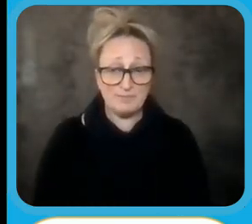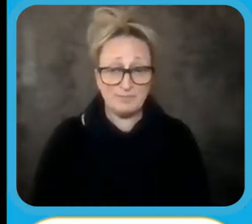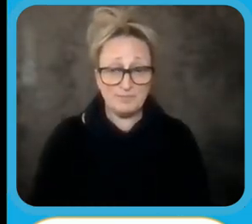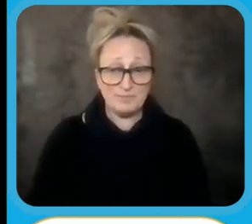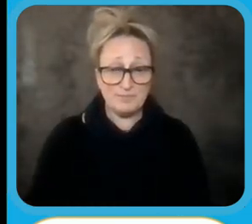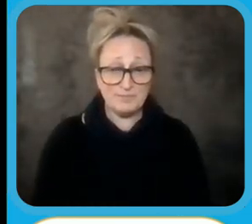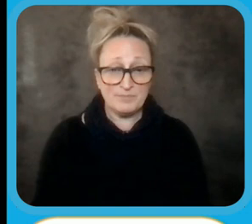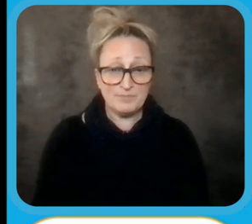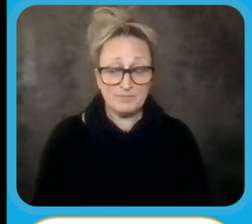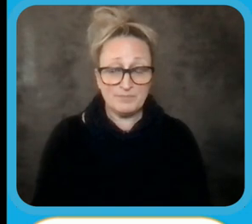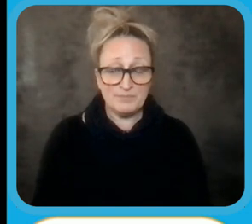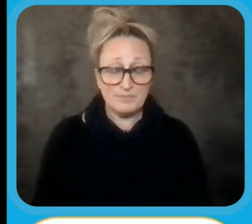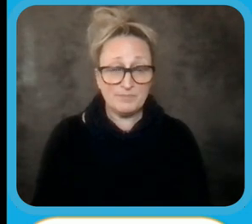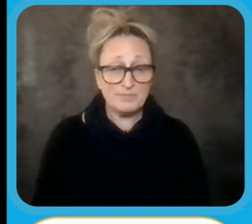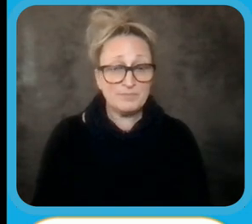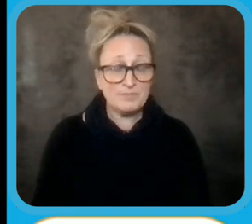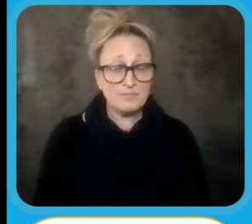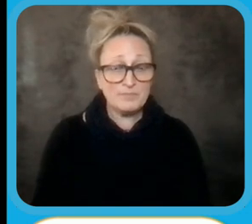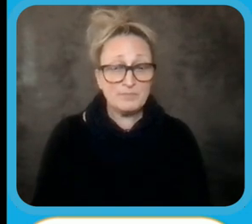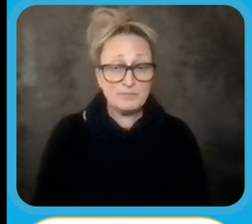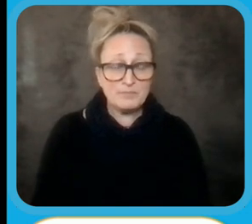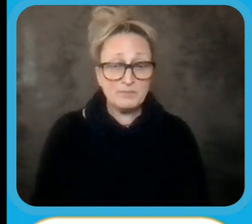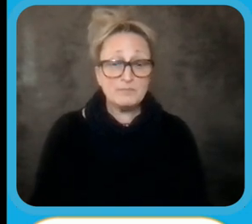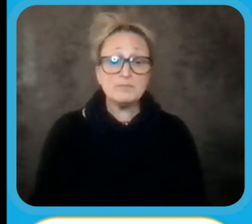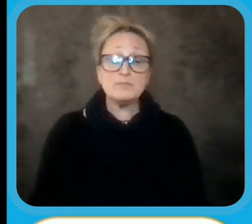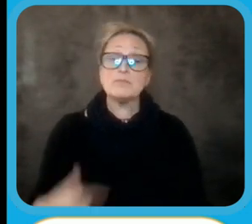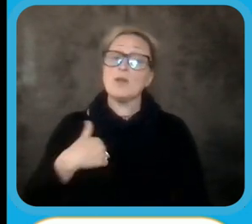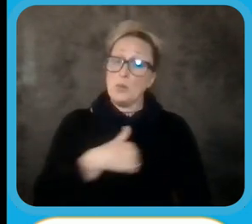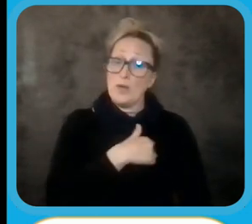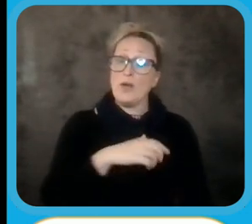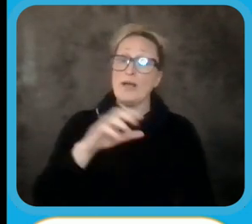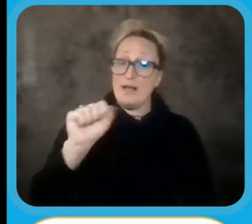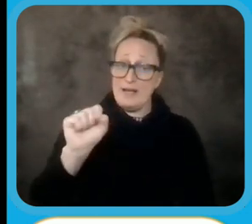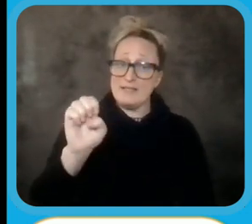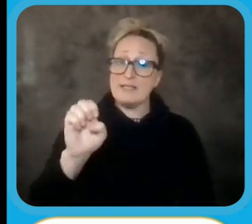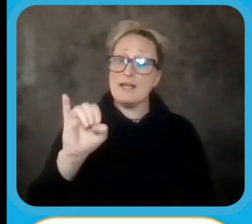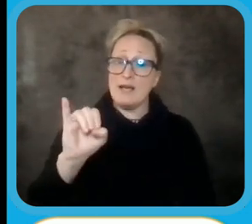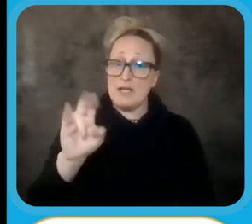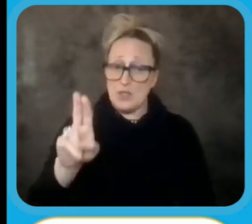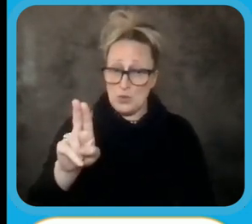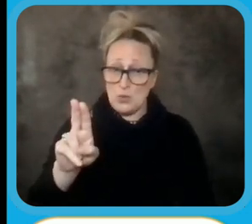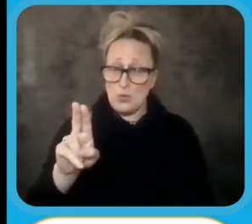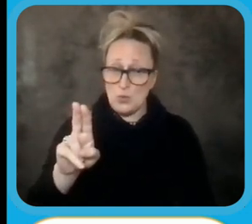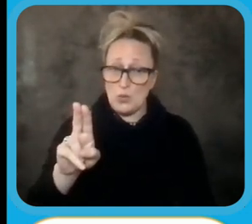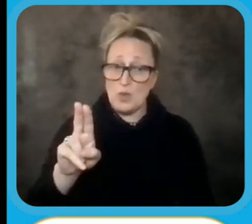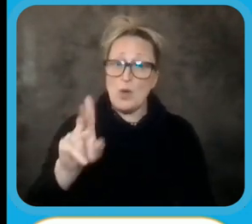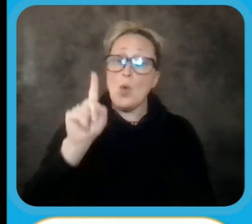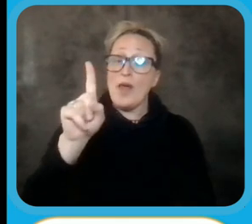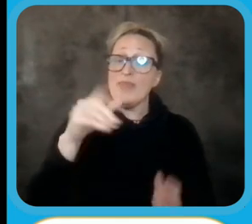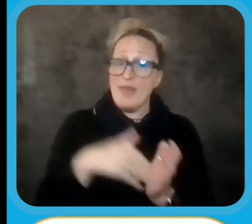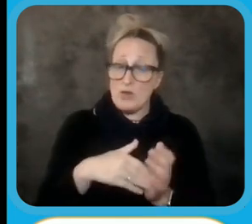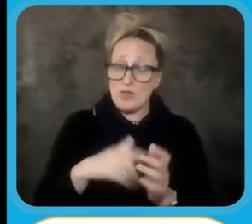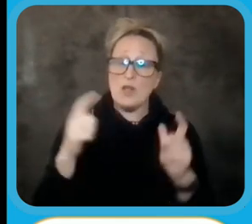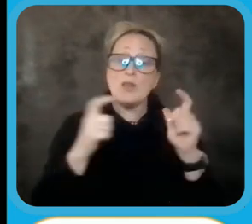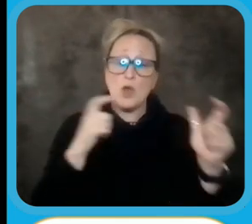We are SEIU Local 1000. the largest public sector union in